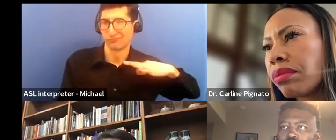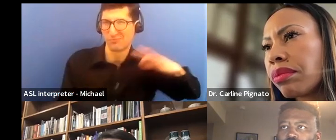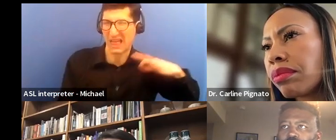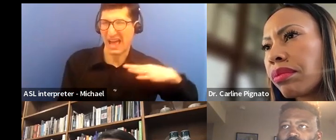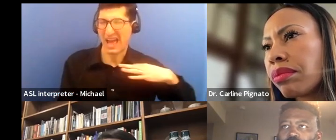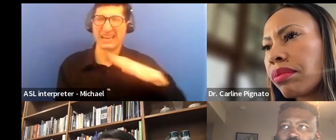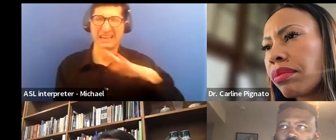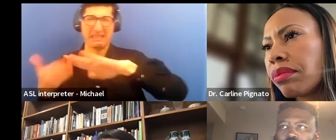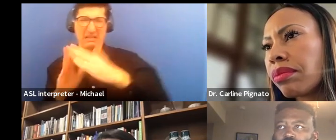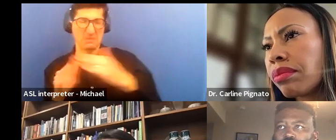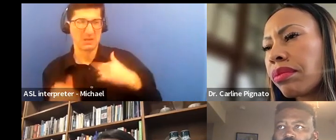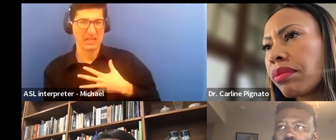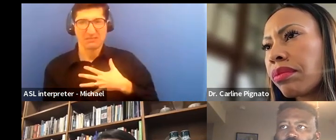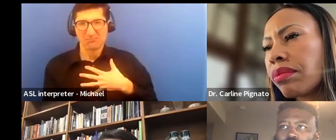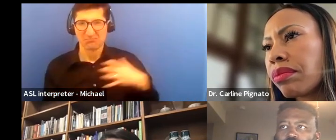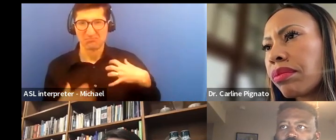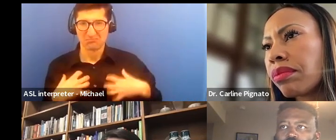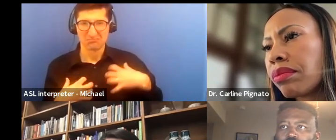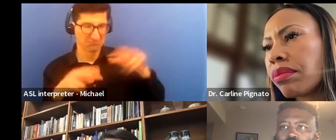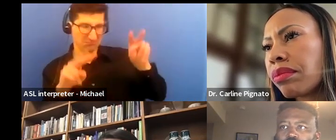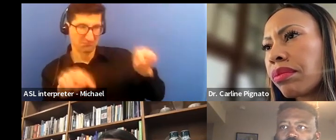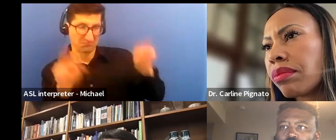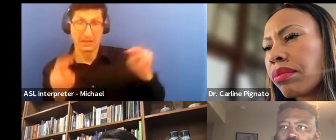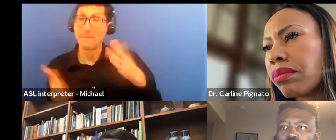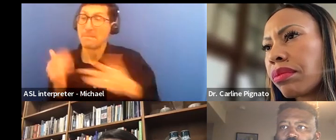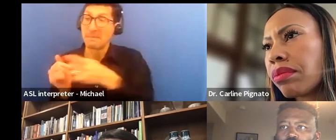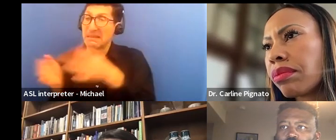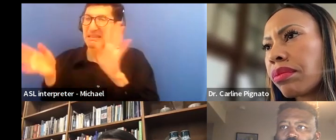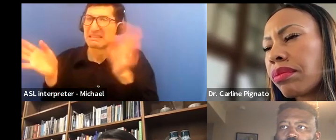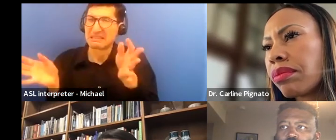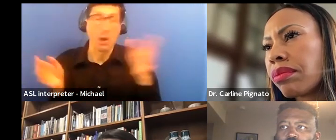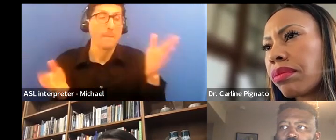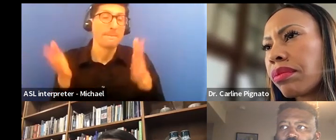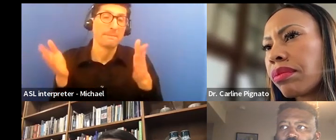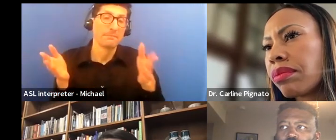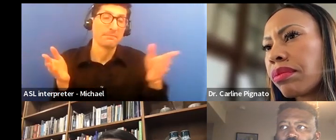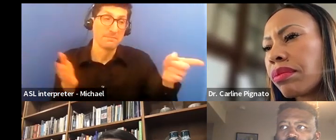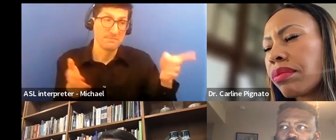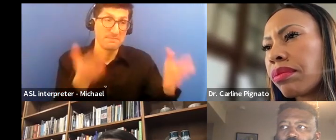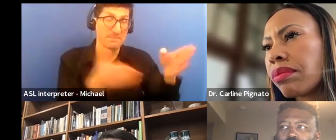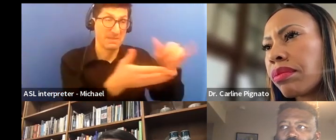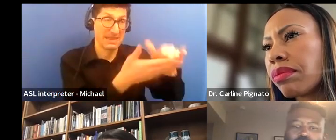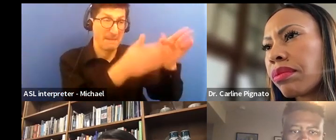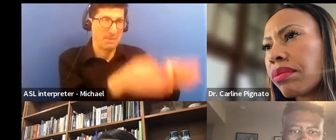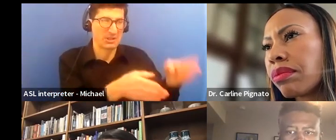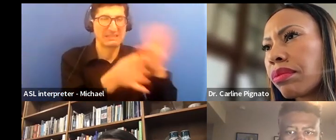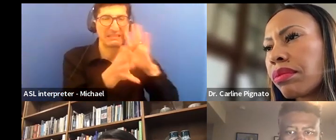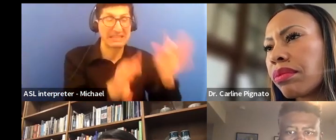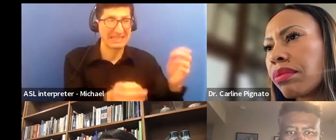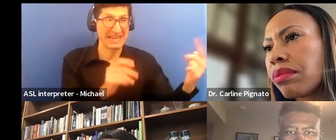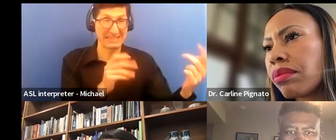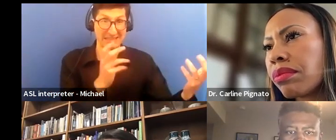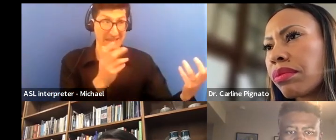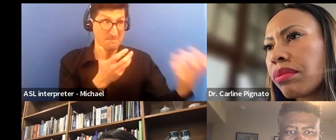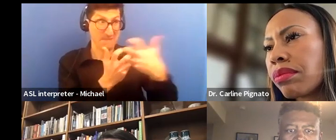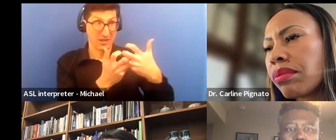way, you may decide, or there may be a decision that there's not a love connection with the new district. and then you want to stay. Well, there could have been some damage